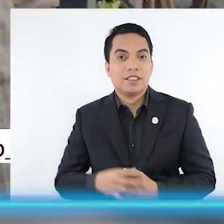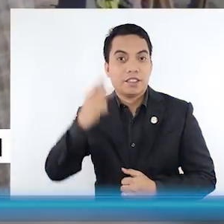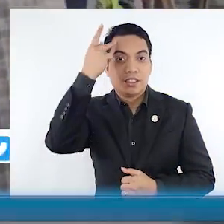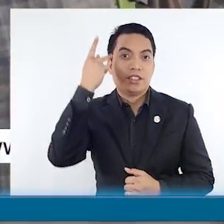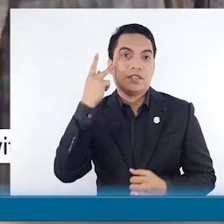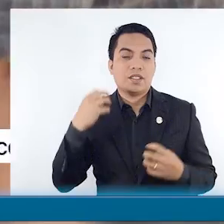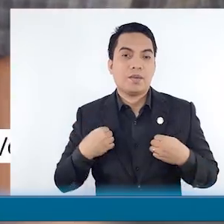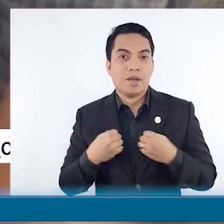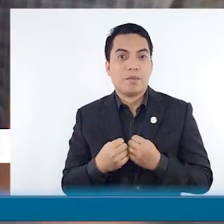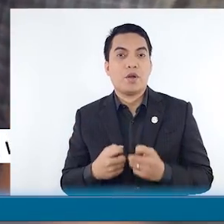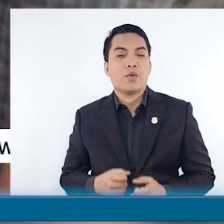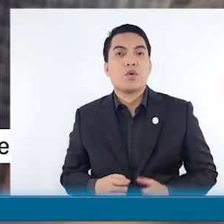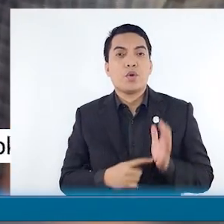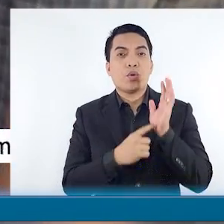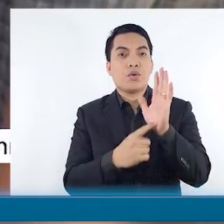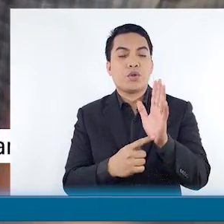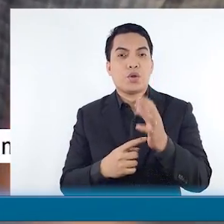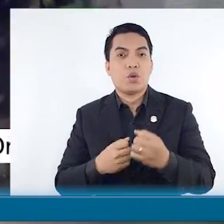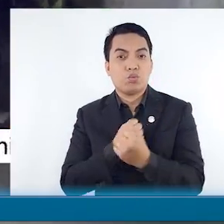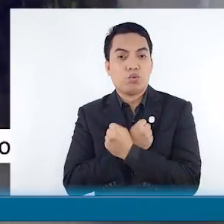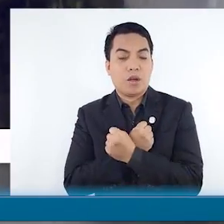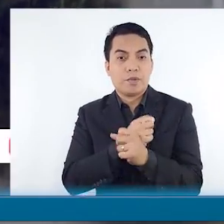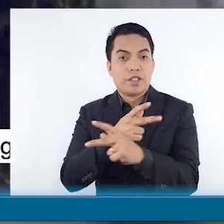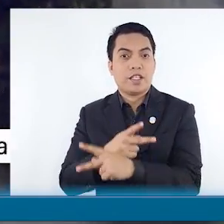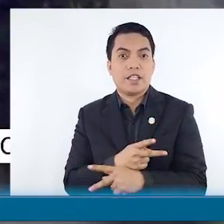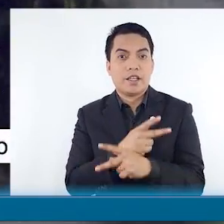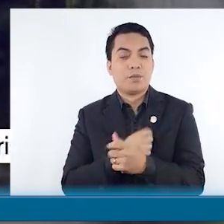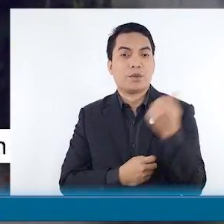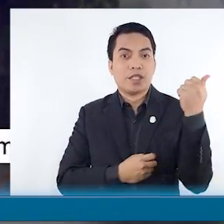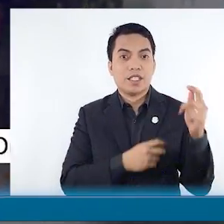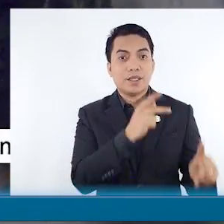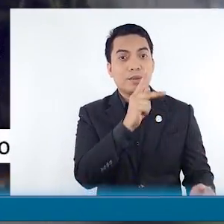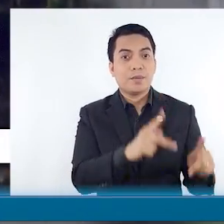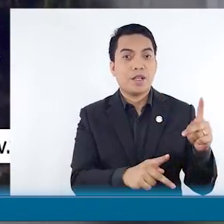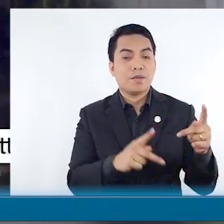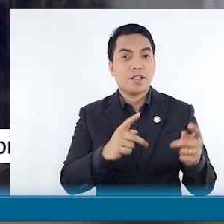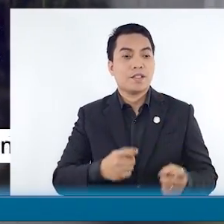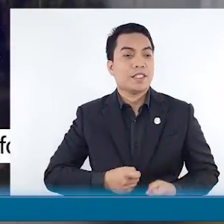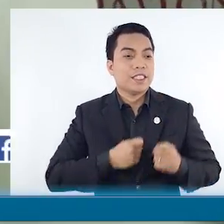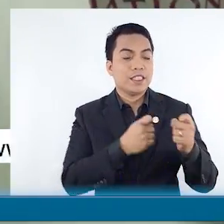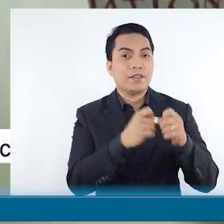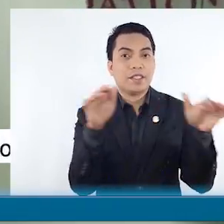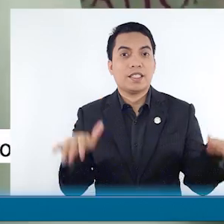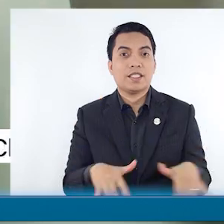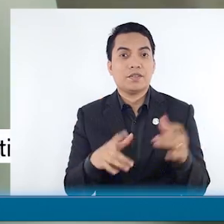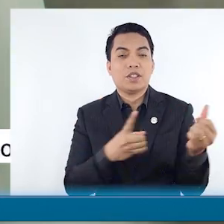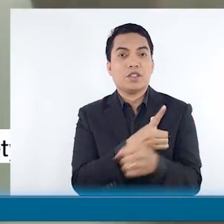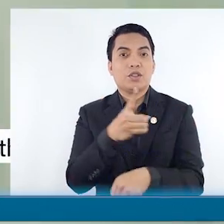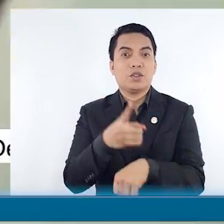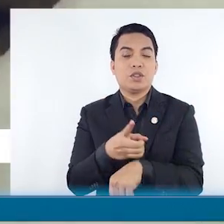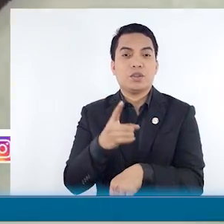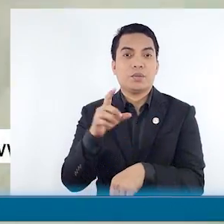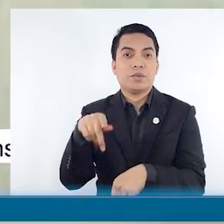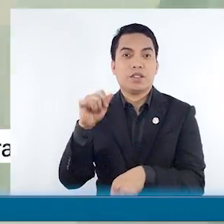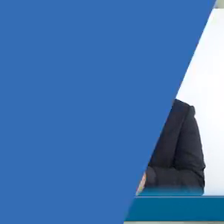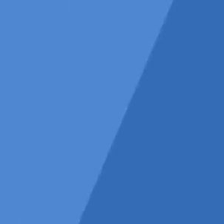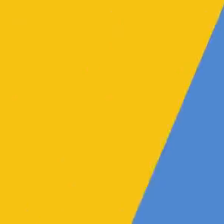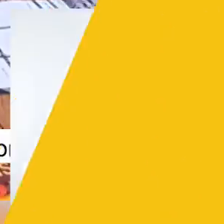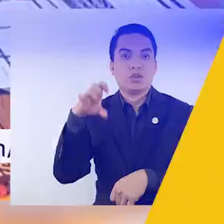Kariwa members show their love and concern for their fellow men in a giving activity held in Paniqui,